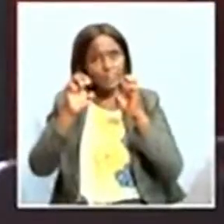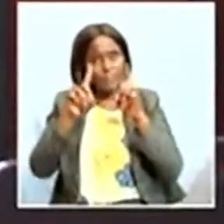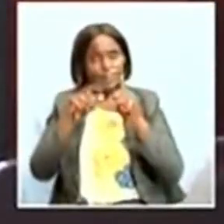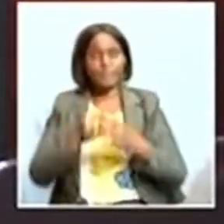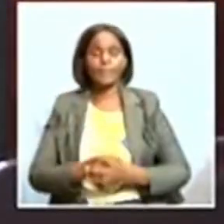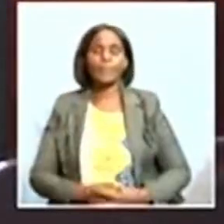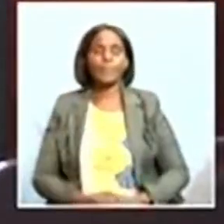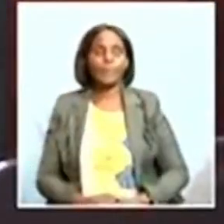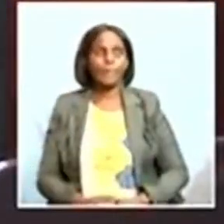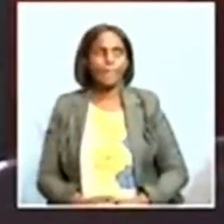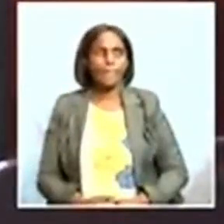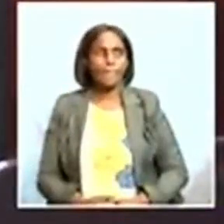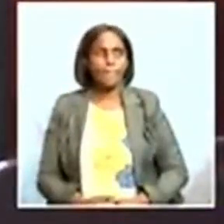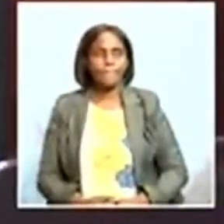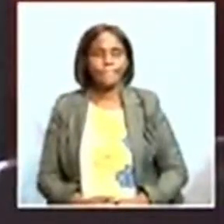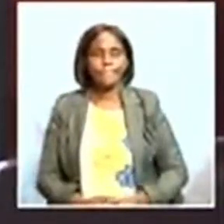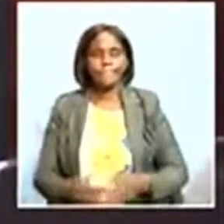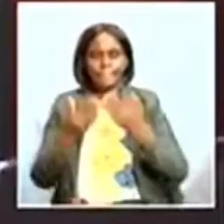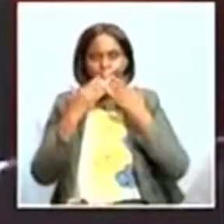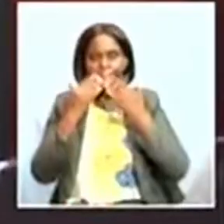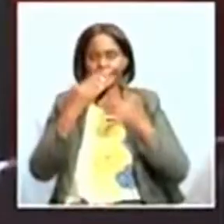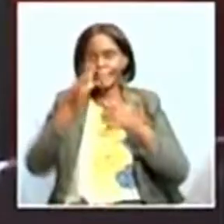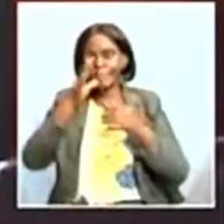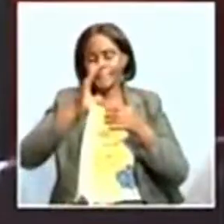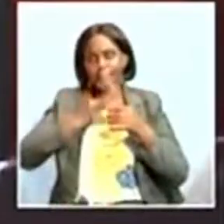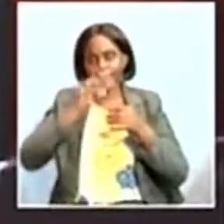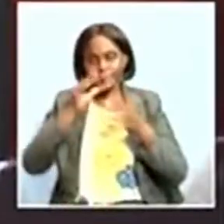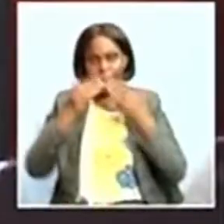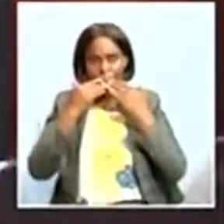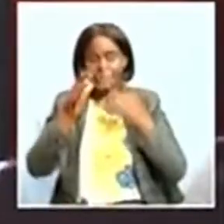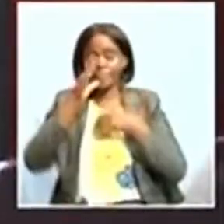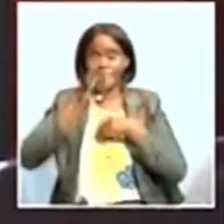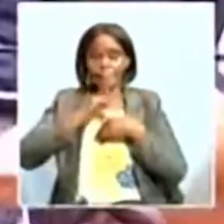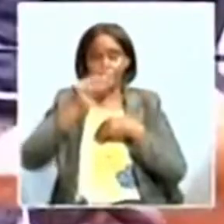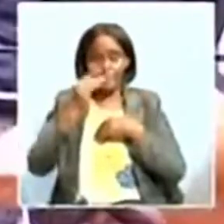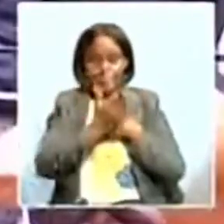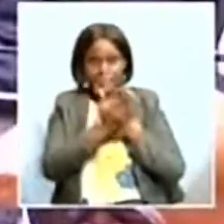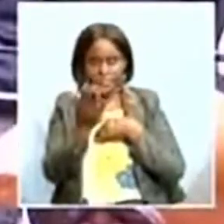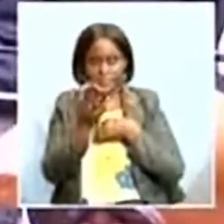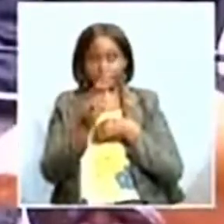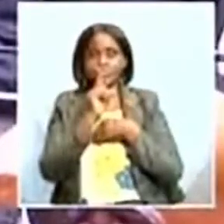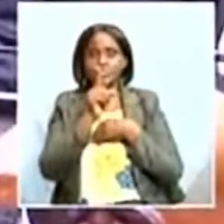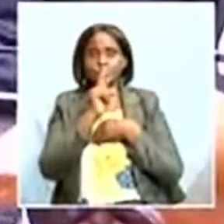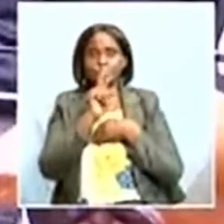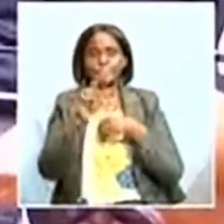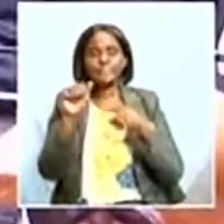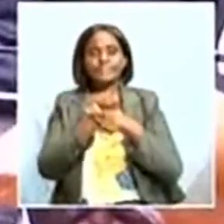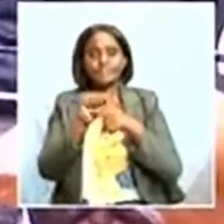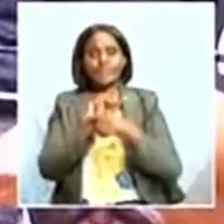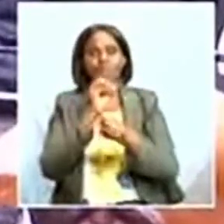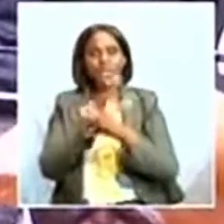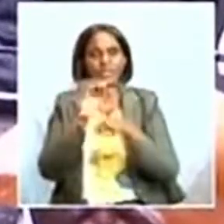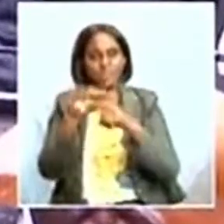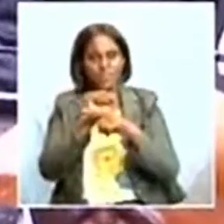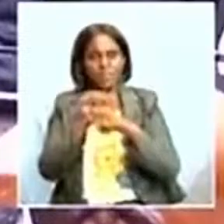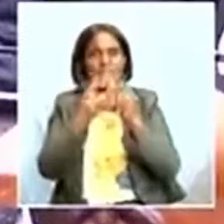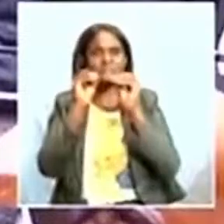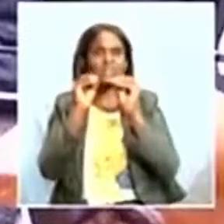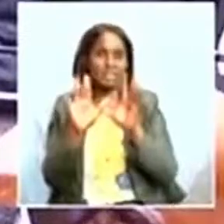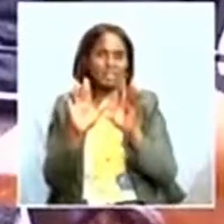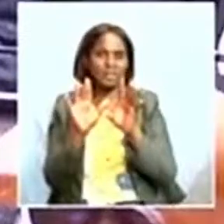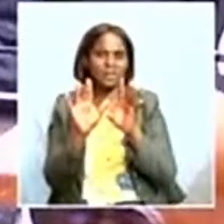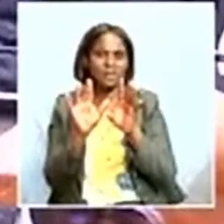Education. Thank you, Madam Speaker. Madam Speaker, these are already trained teachers. If you tell me to say that I should